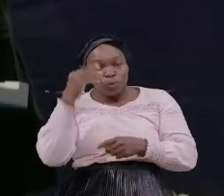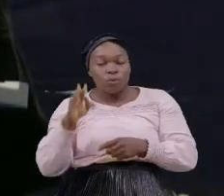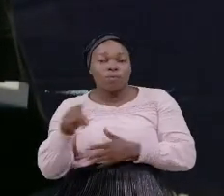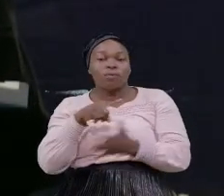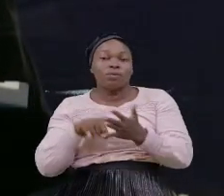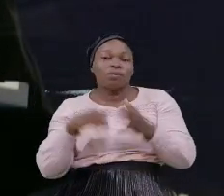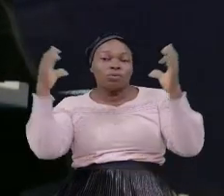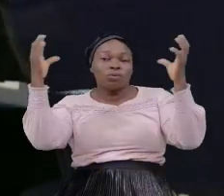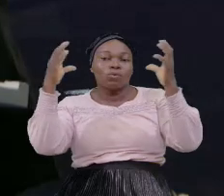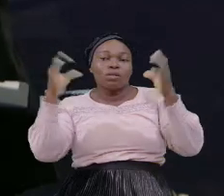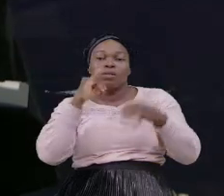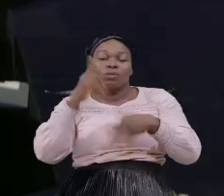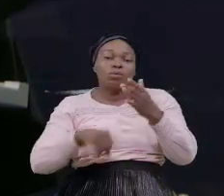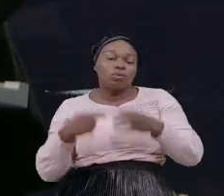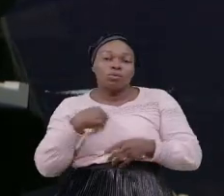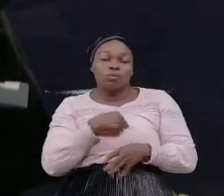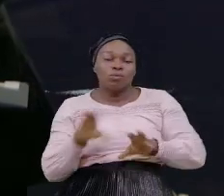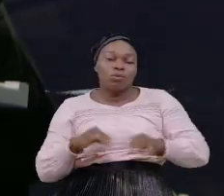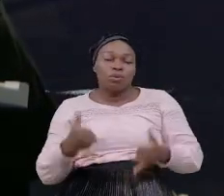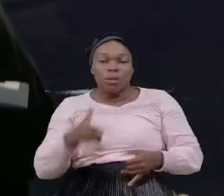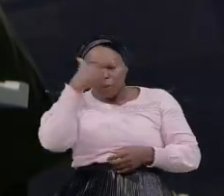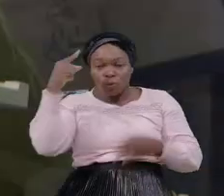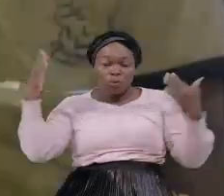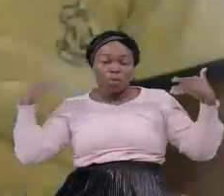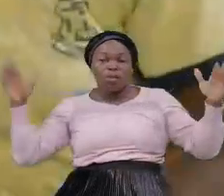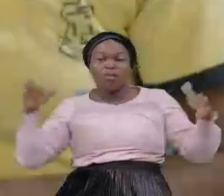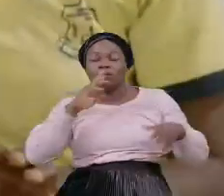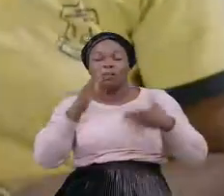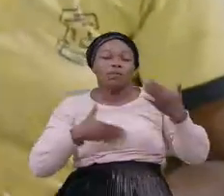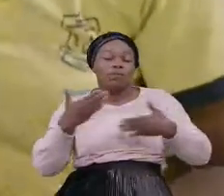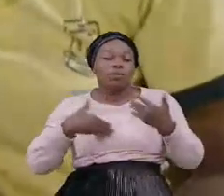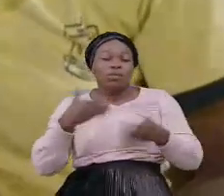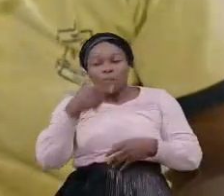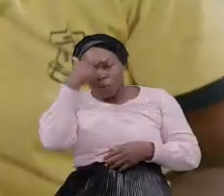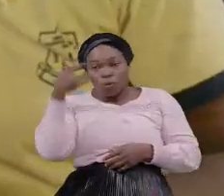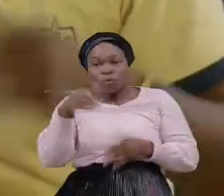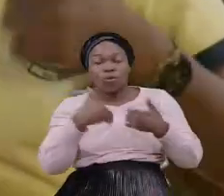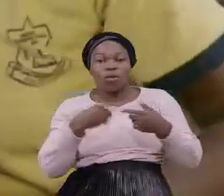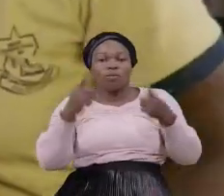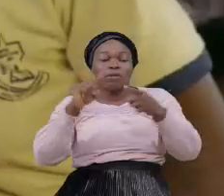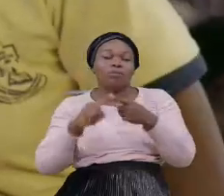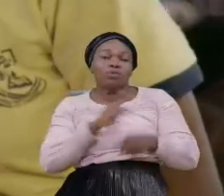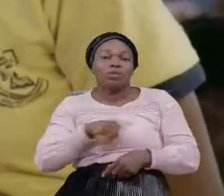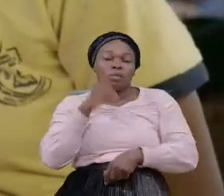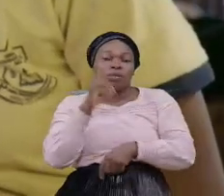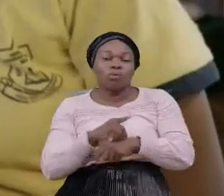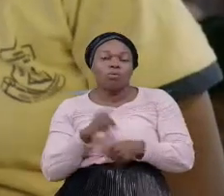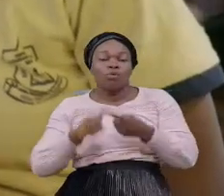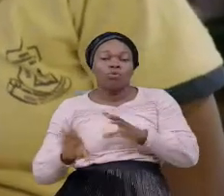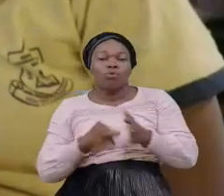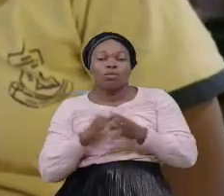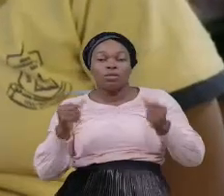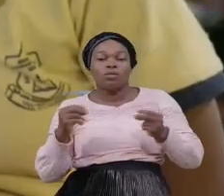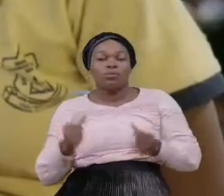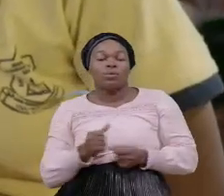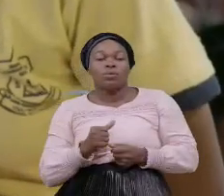rejoicing because you have come to the kingdom. So let's do it quickly, smartly too, and let's